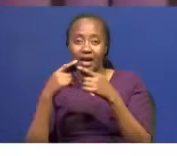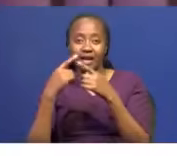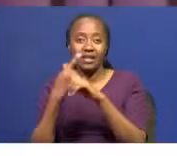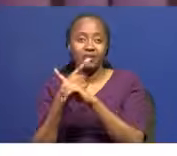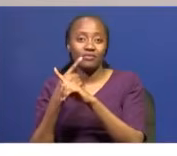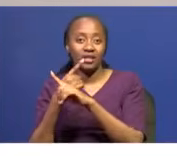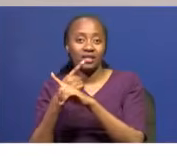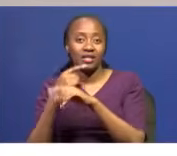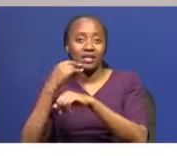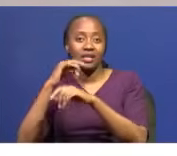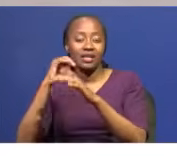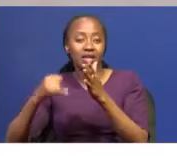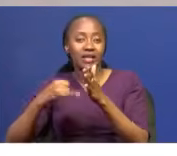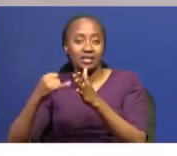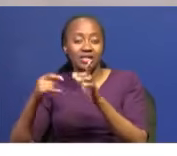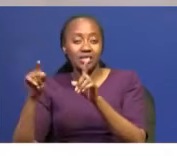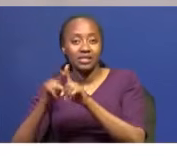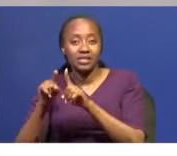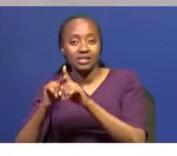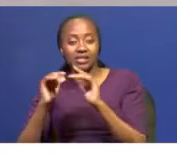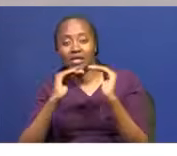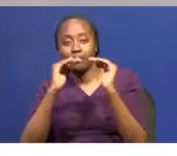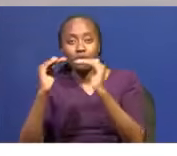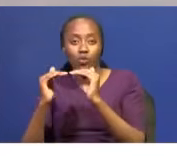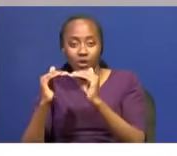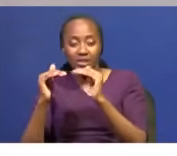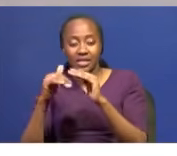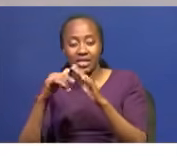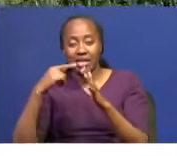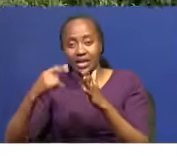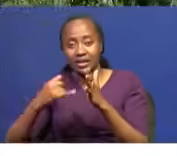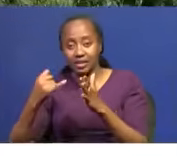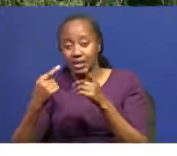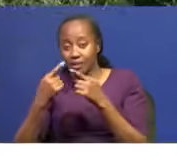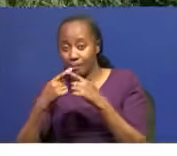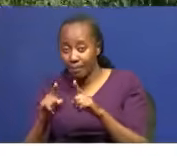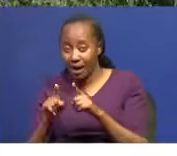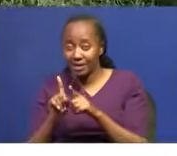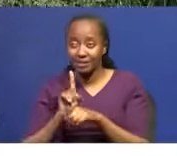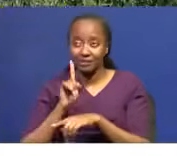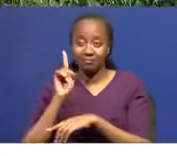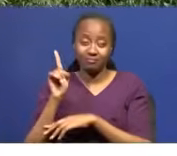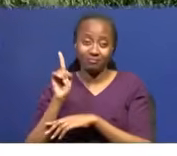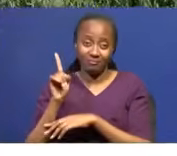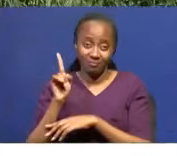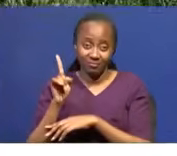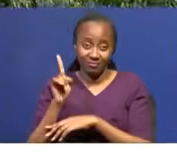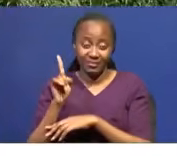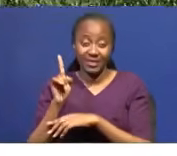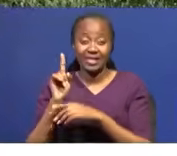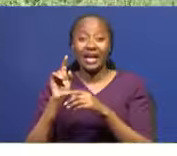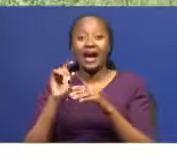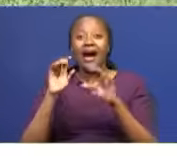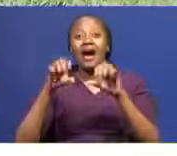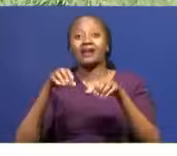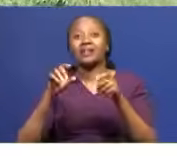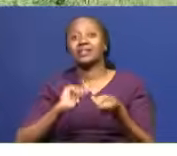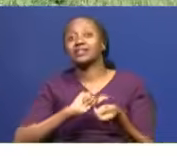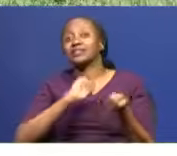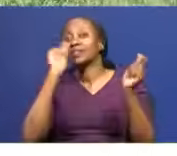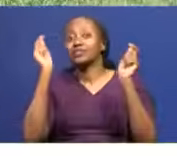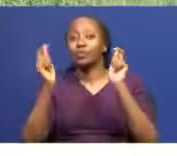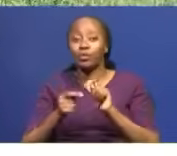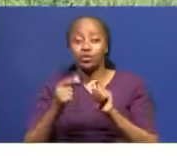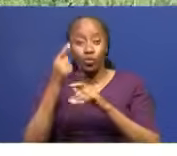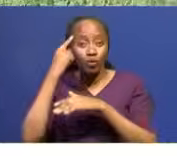our society. He says the Galana Kulalu Food Security Project is a flagship agricultural transformation initiative anchored